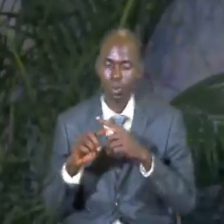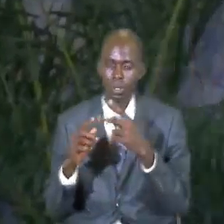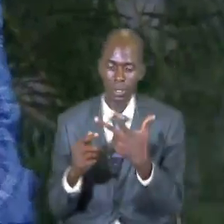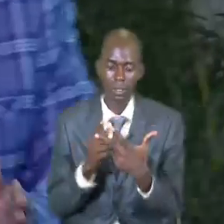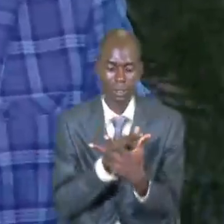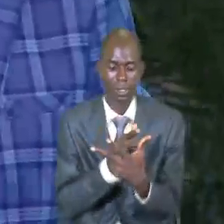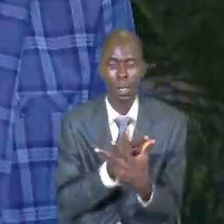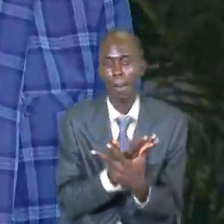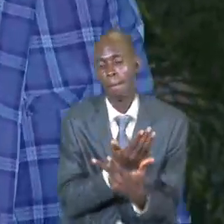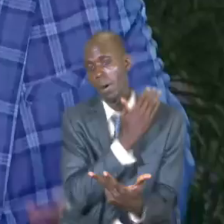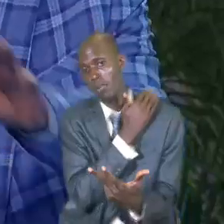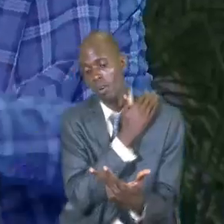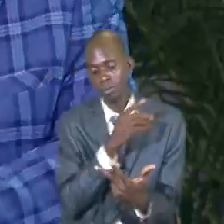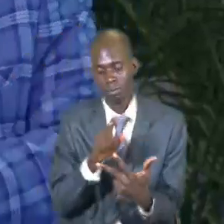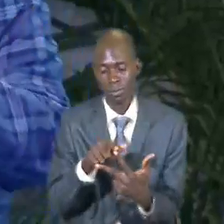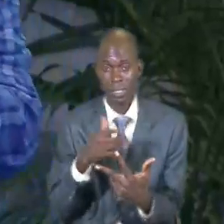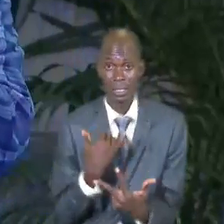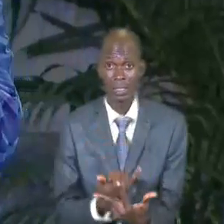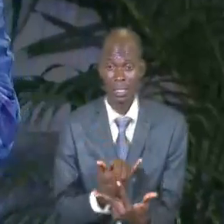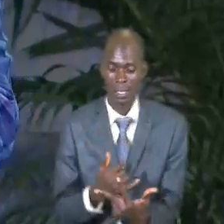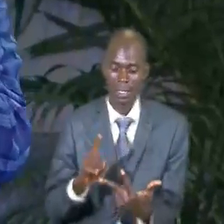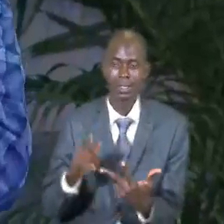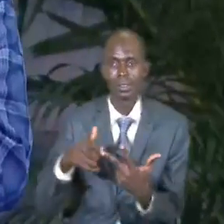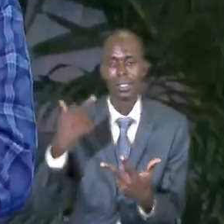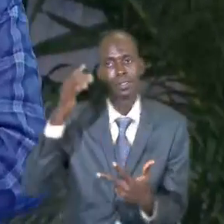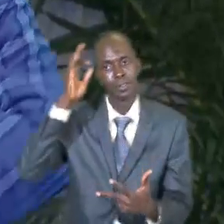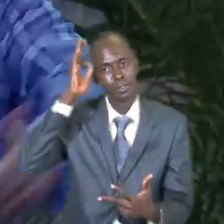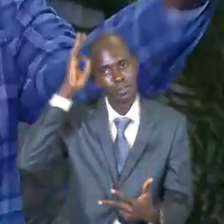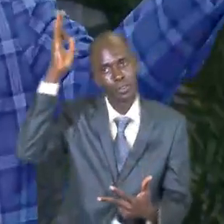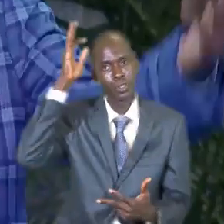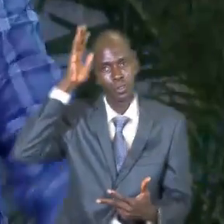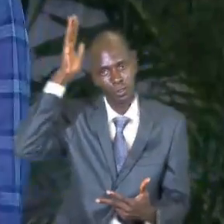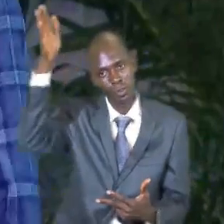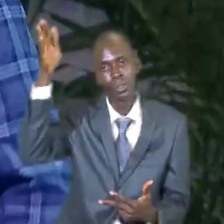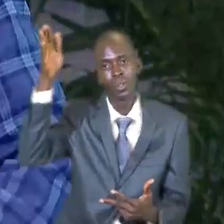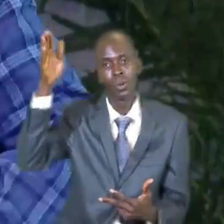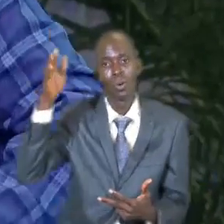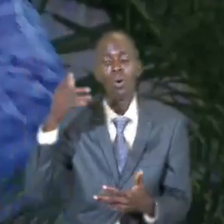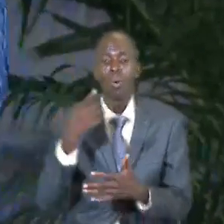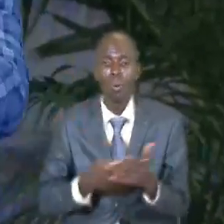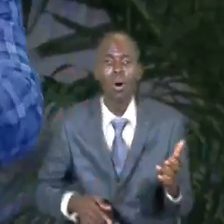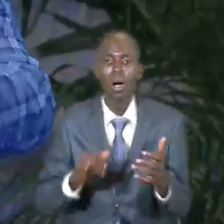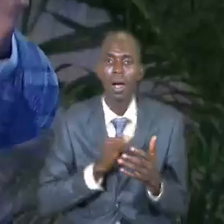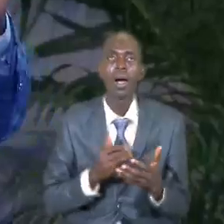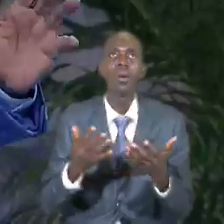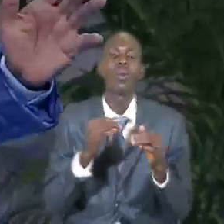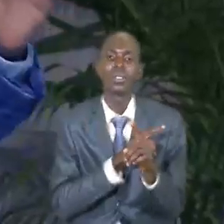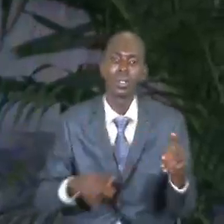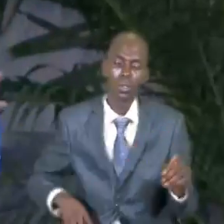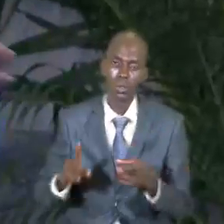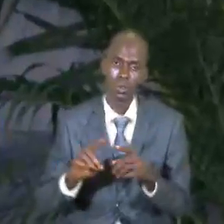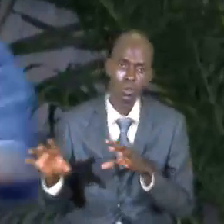present, and then future. He said, what I want the Lord to do, and what the Lord has done for me, is that he